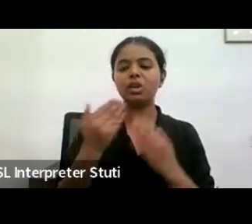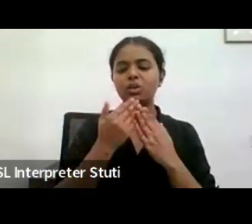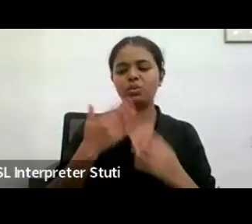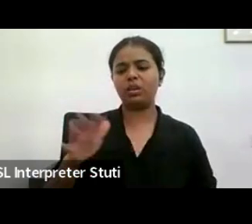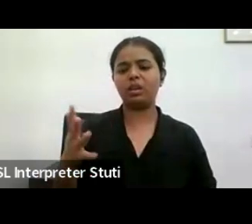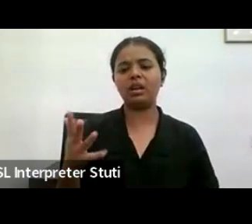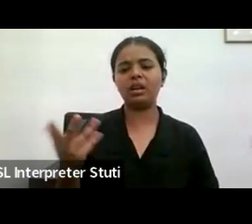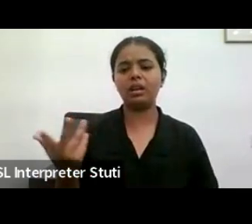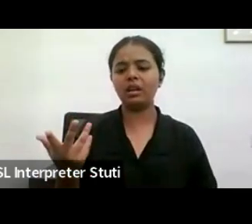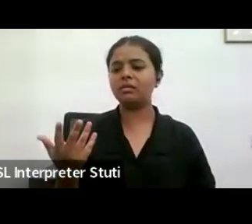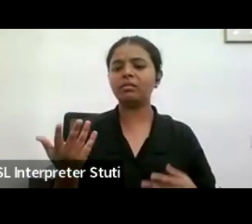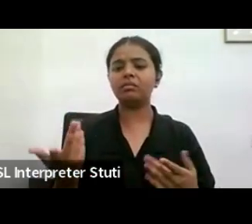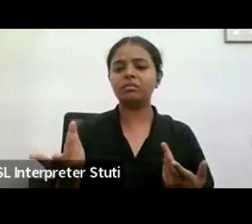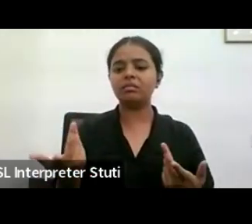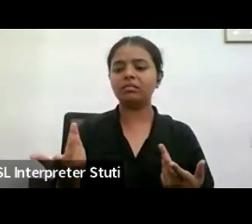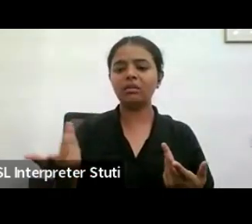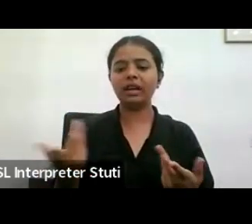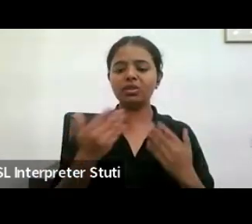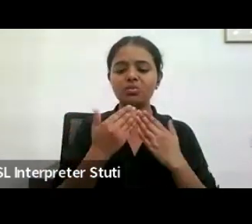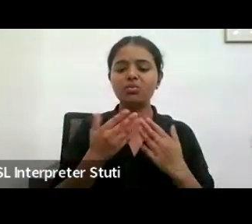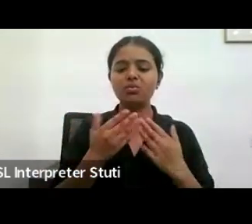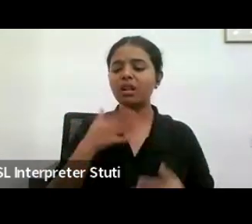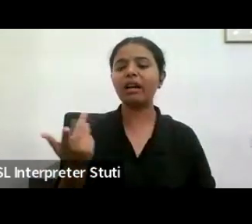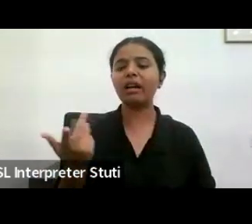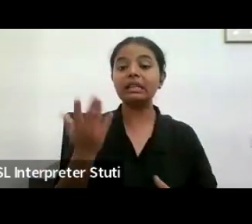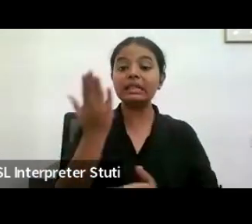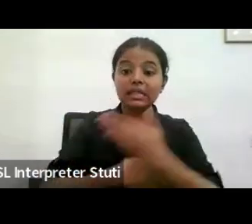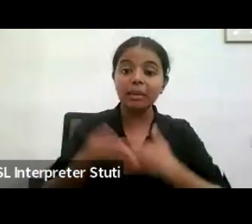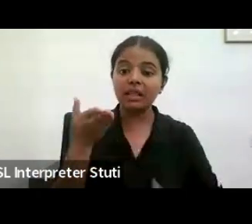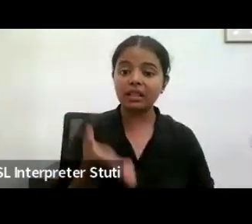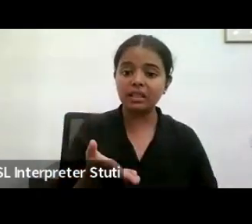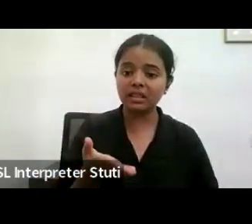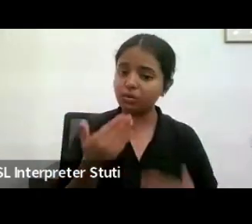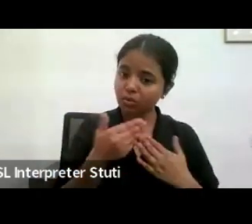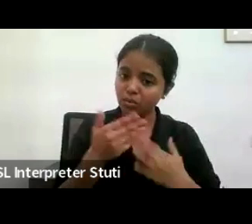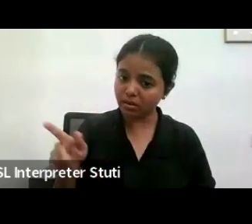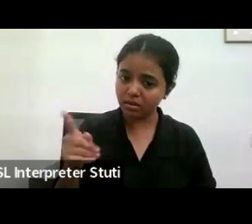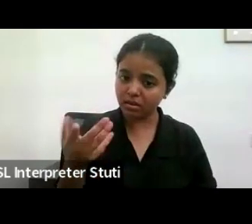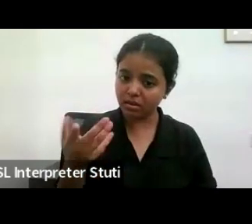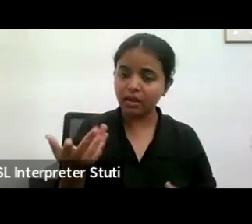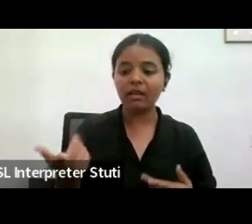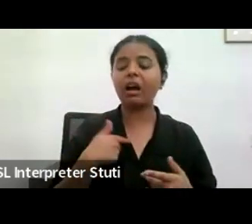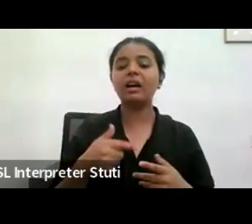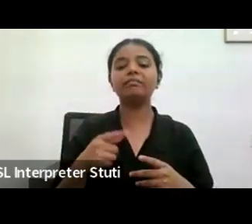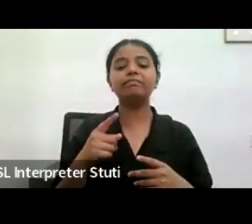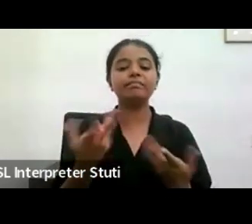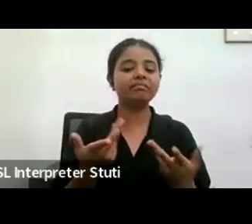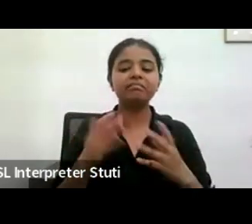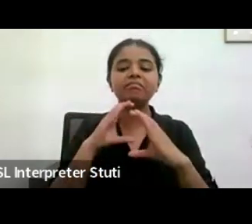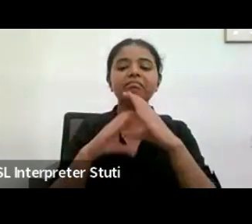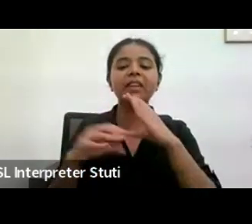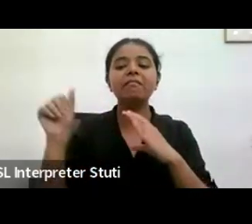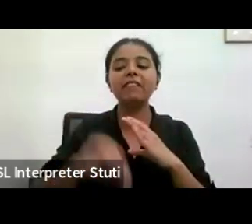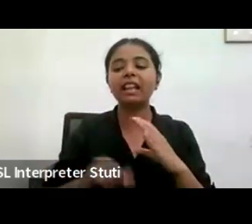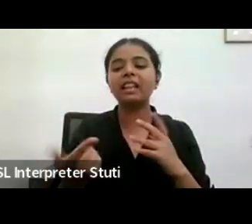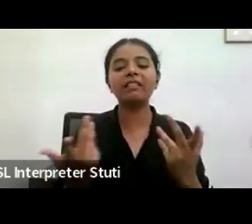She can't come here because she is disabled, because she can't talk, because she can't communicate. She cannot be